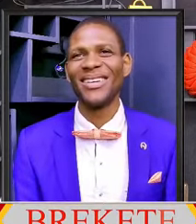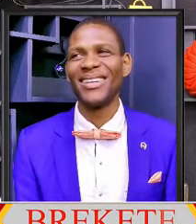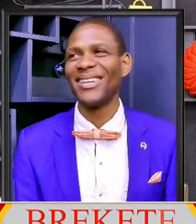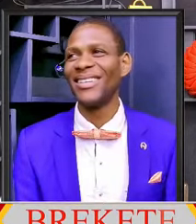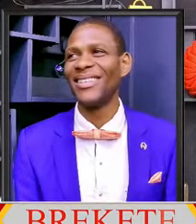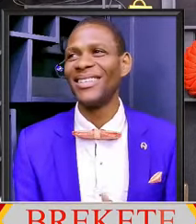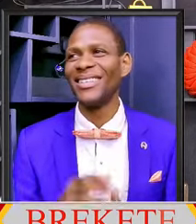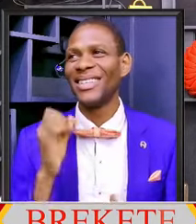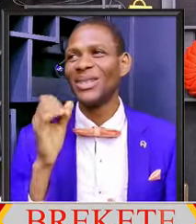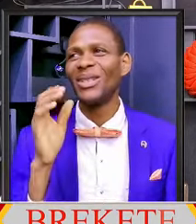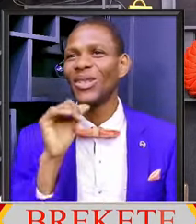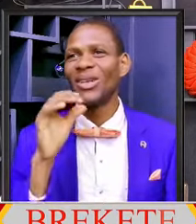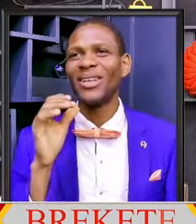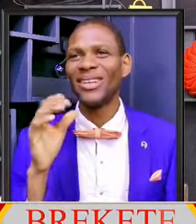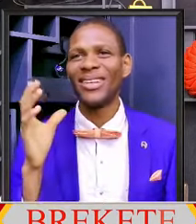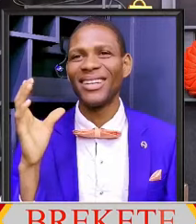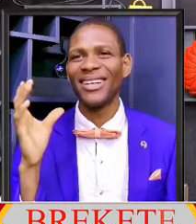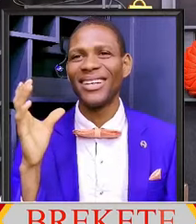Number seven.